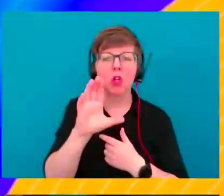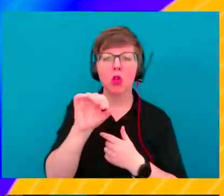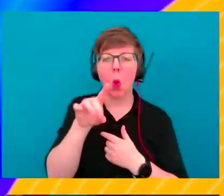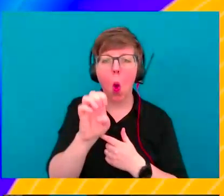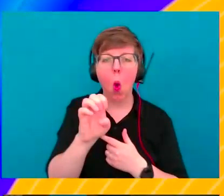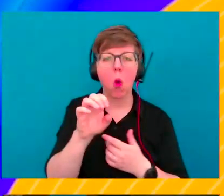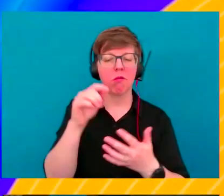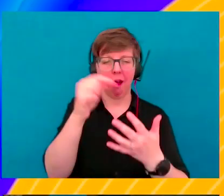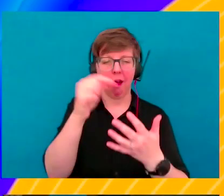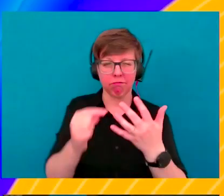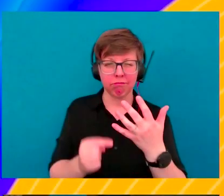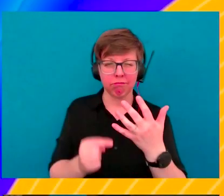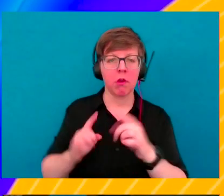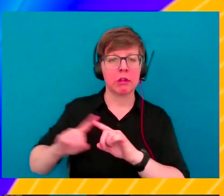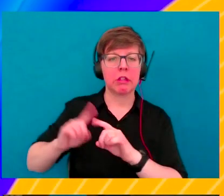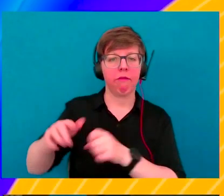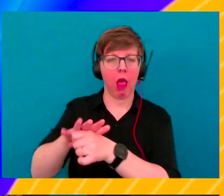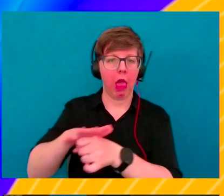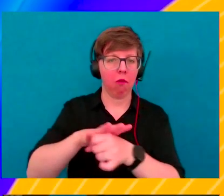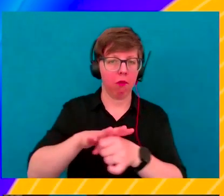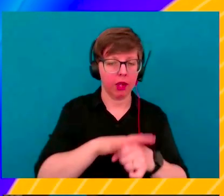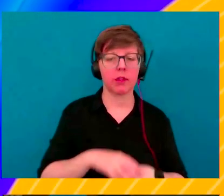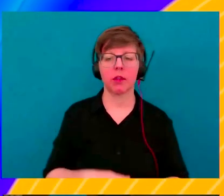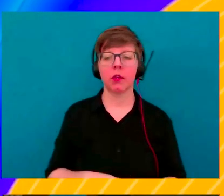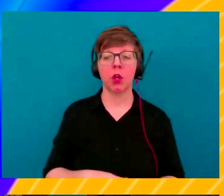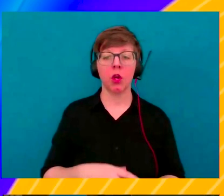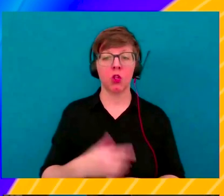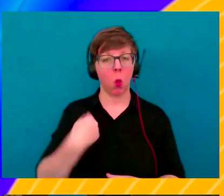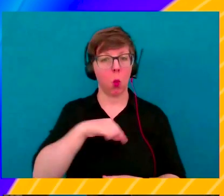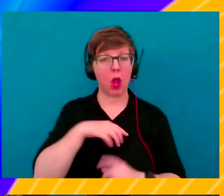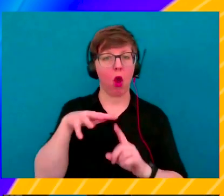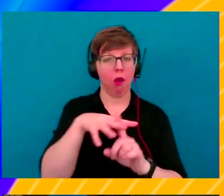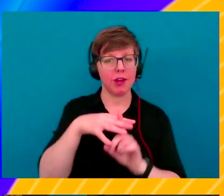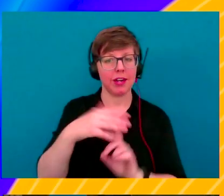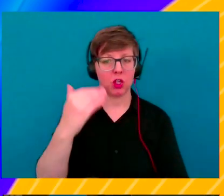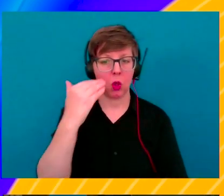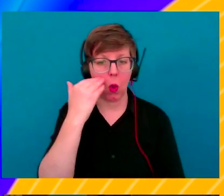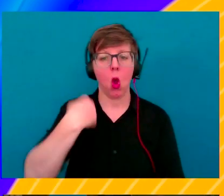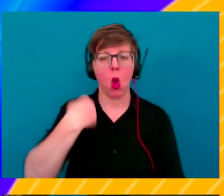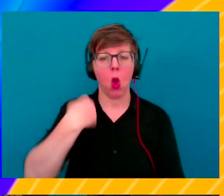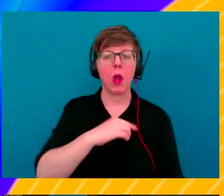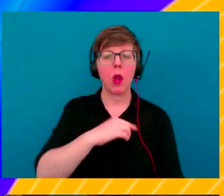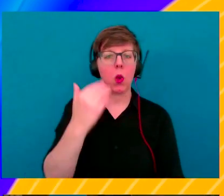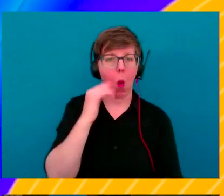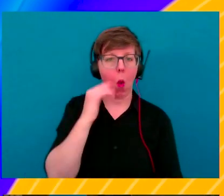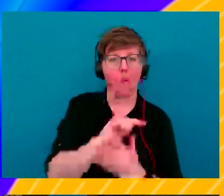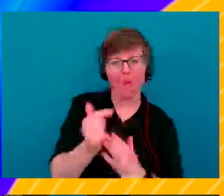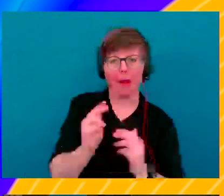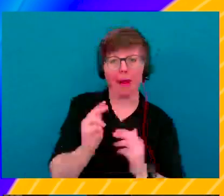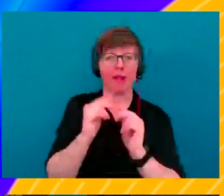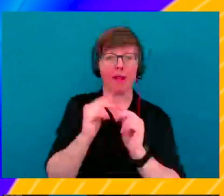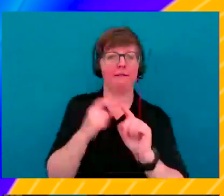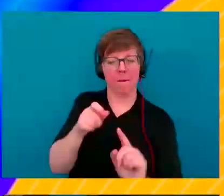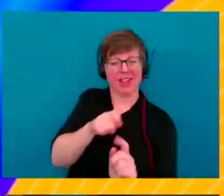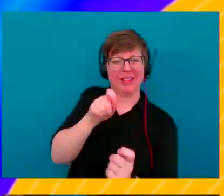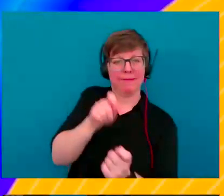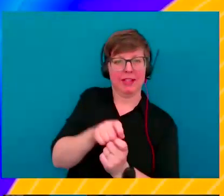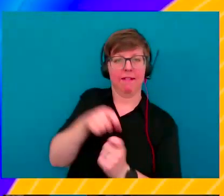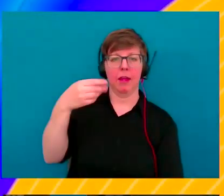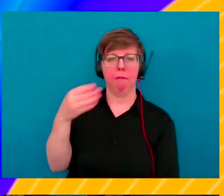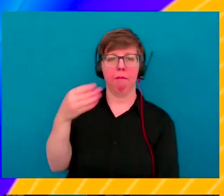like we are contextually aware. We know the projects that got built using a specific blueprint, and therefore we can take actions on that,